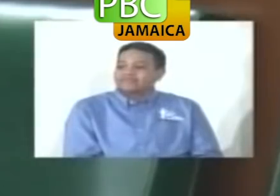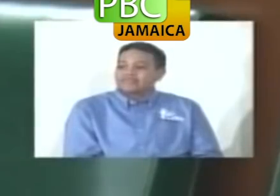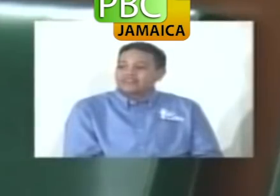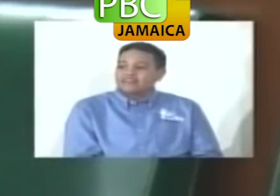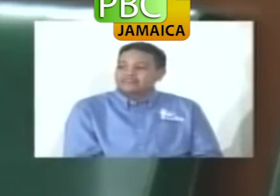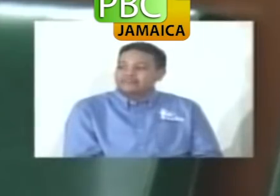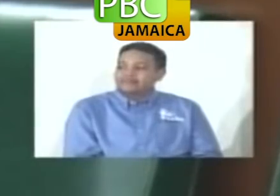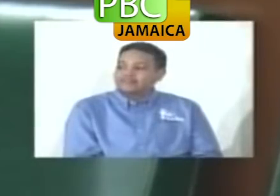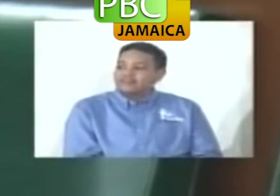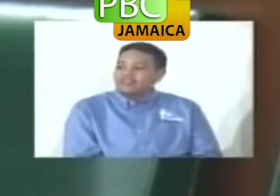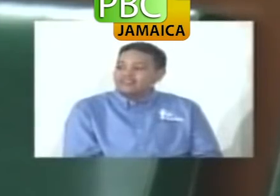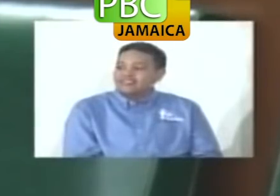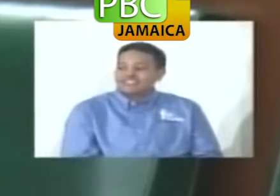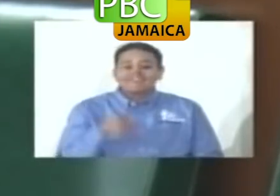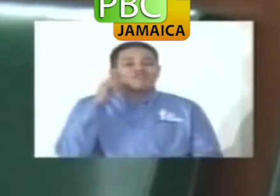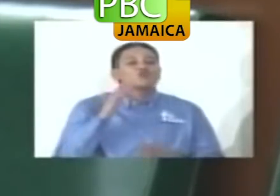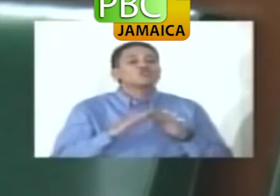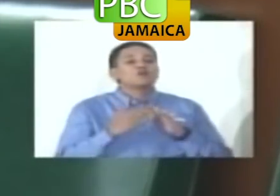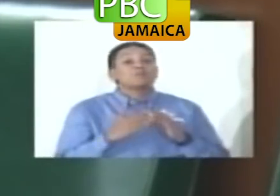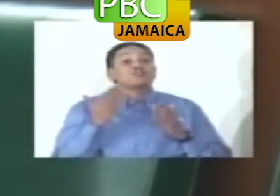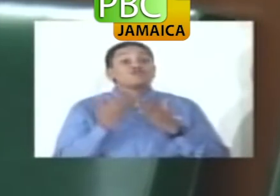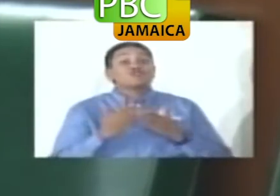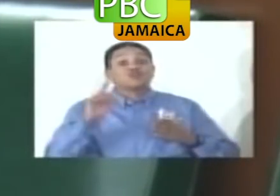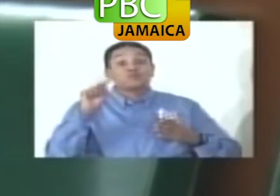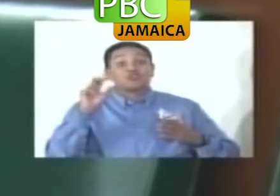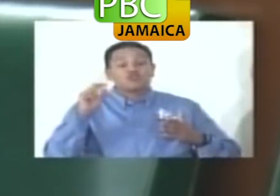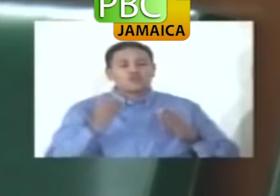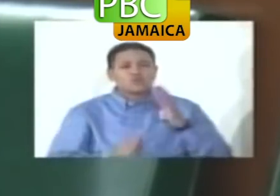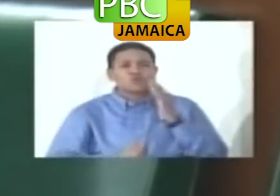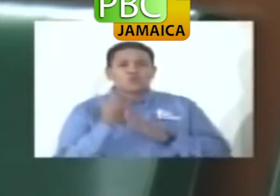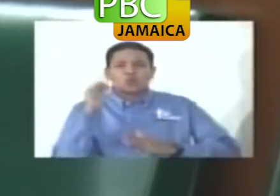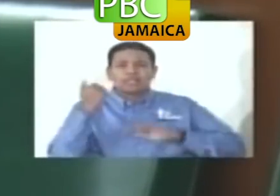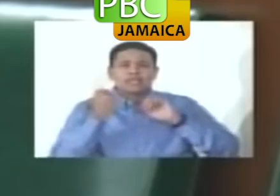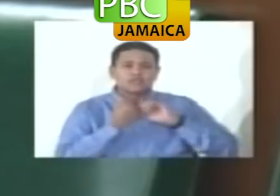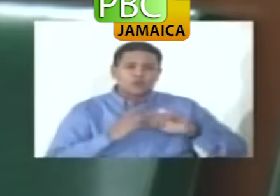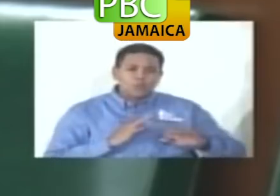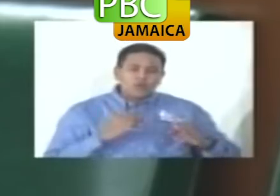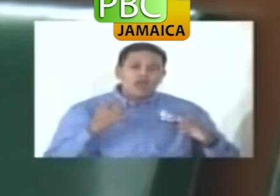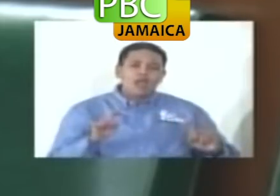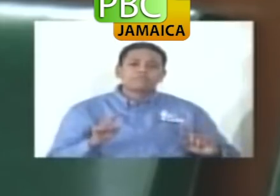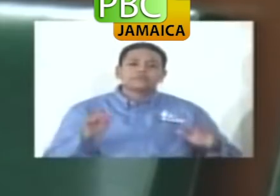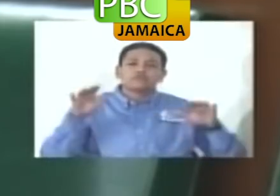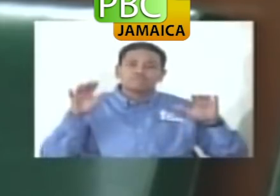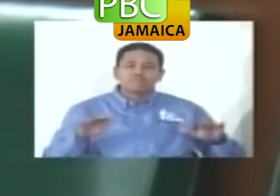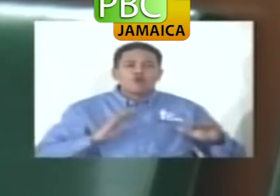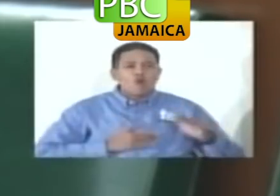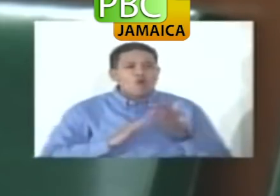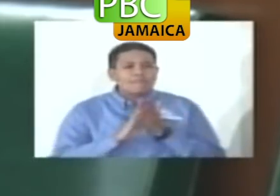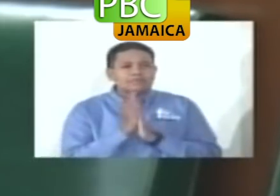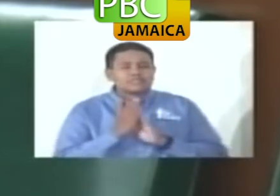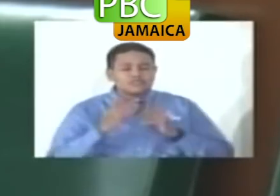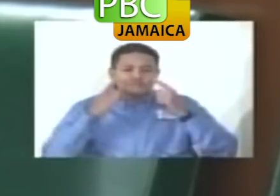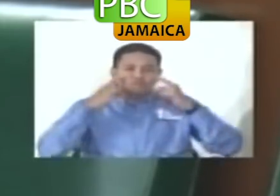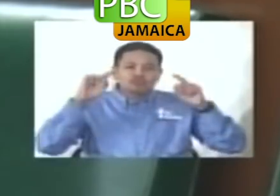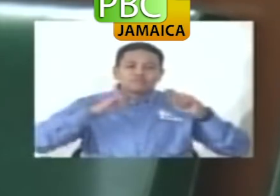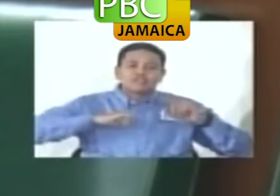Jamaica to achieve a decade of growth to 2030 and to anchor our peace, prosperity, and resilience,